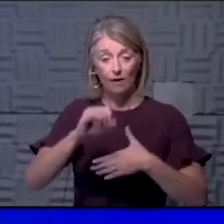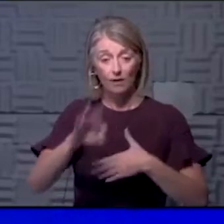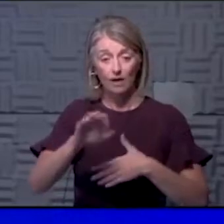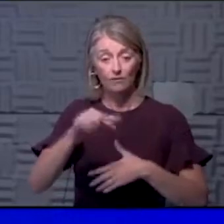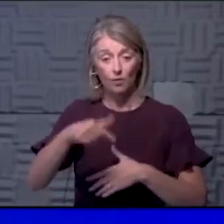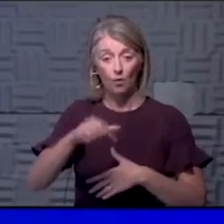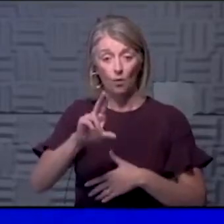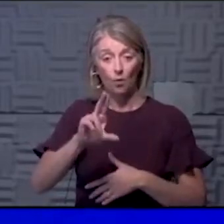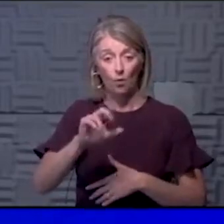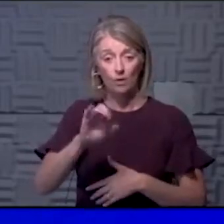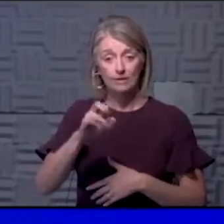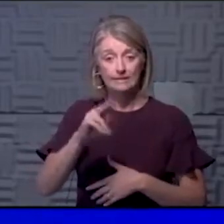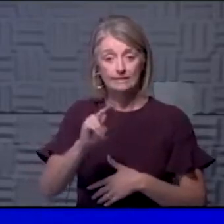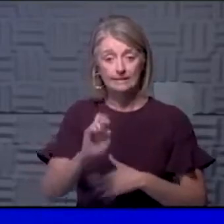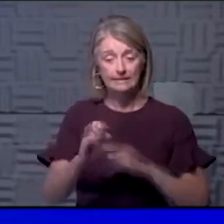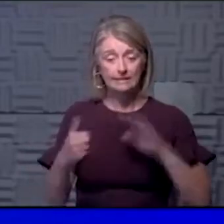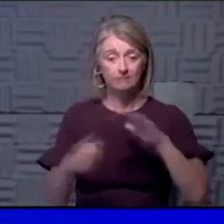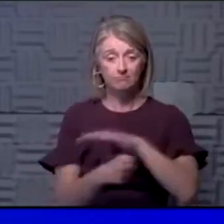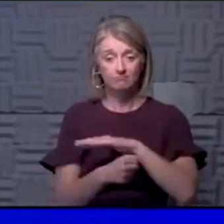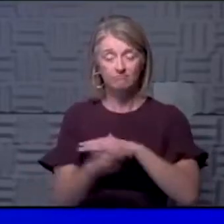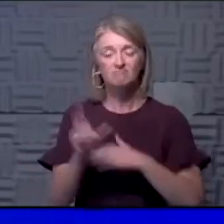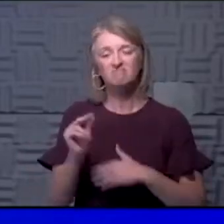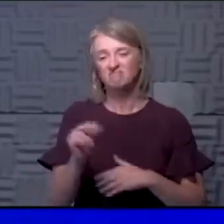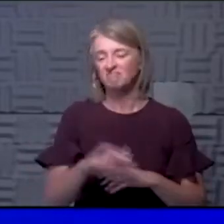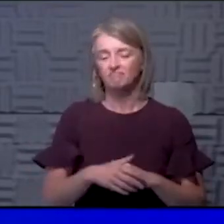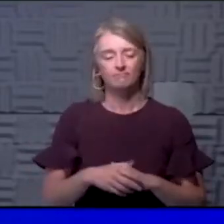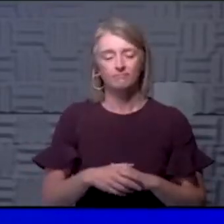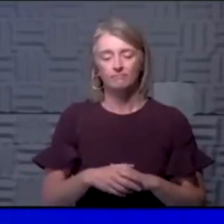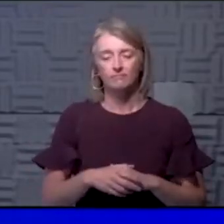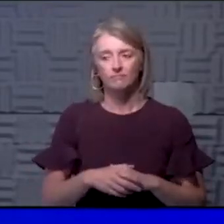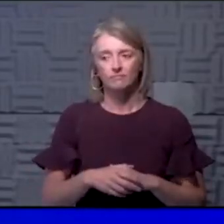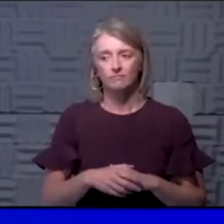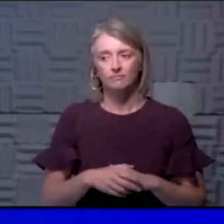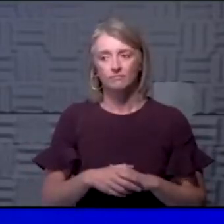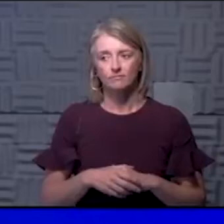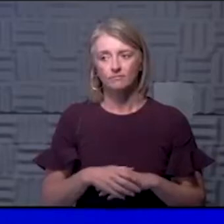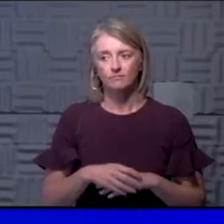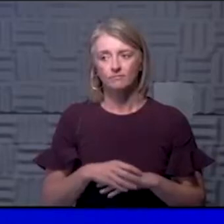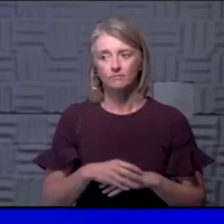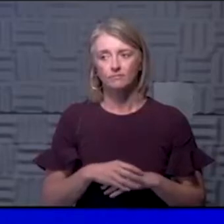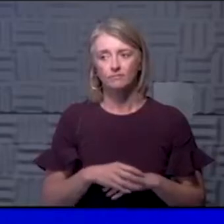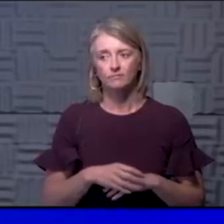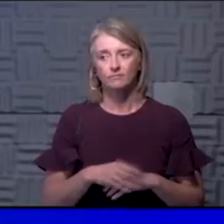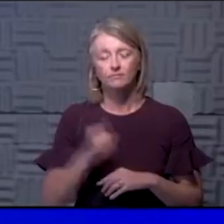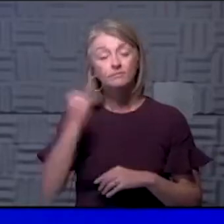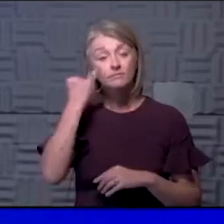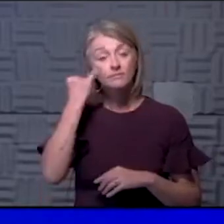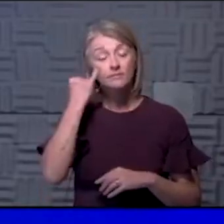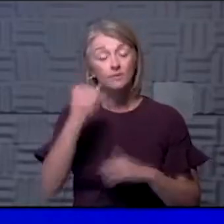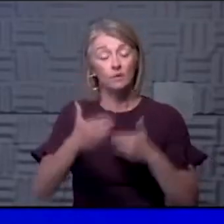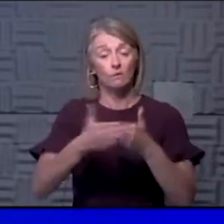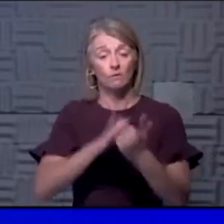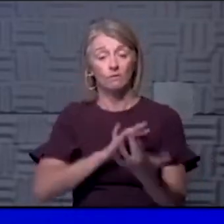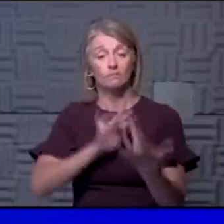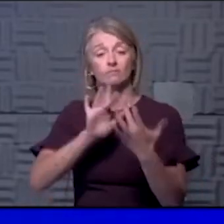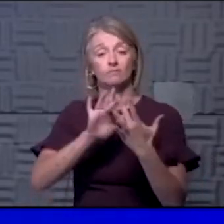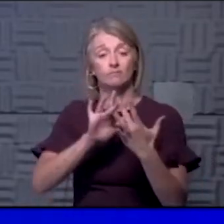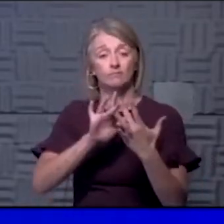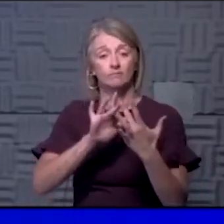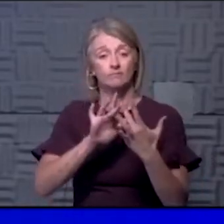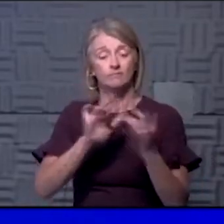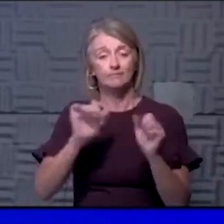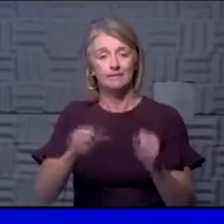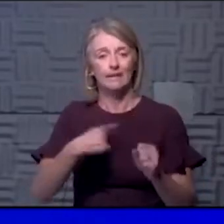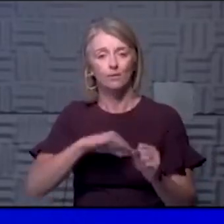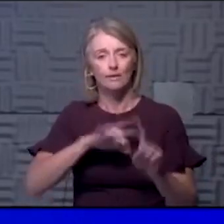there is also the theory or the direction of, if you are a close contact,